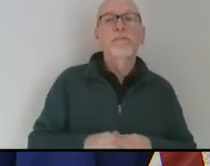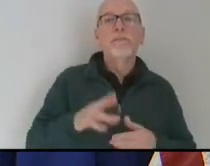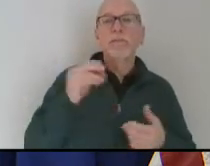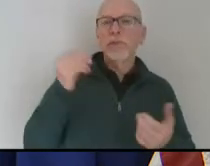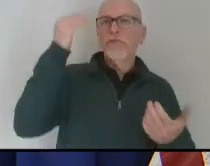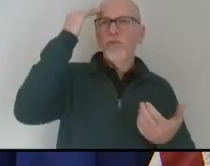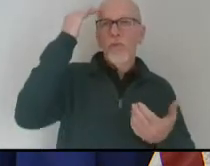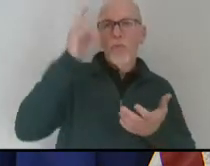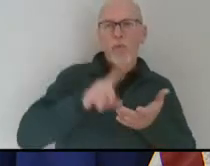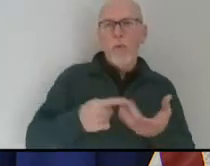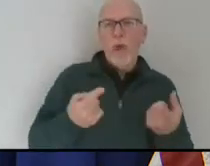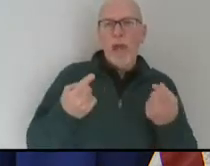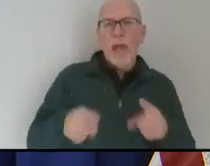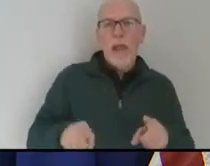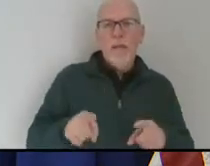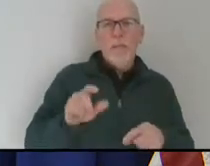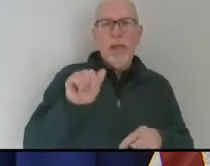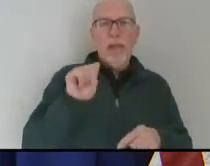had occurred at